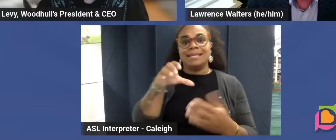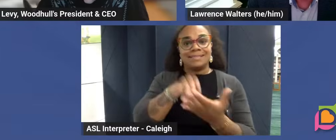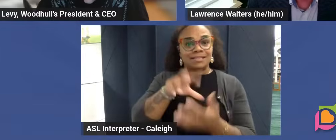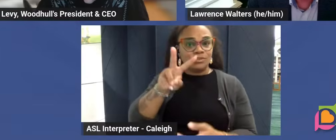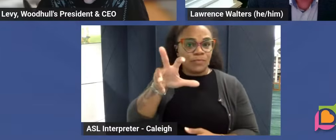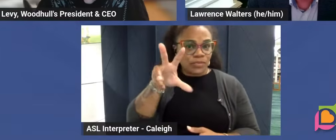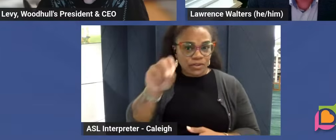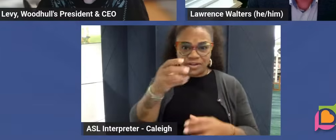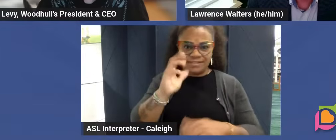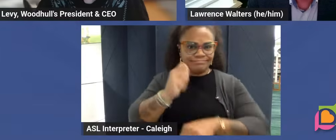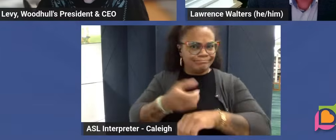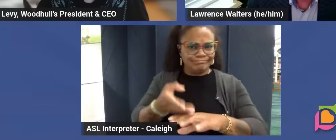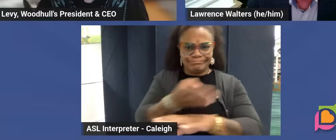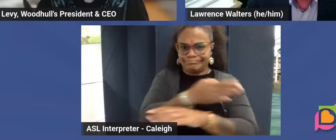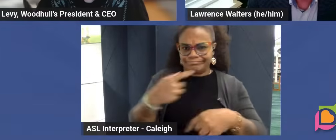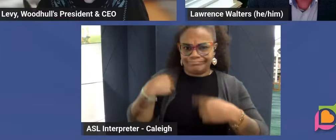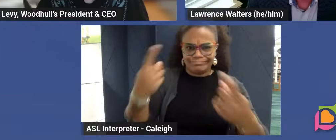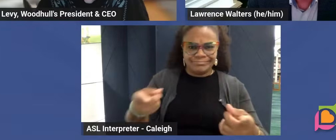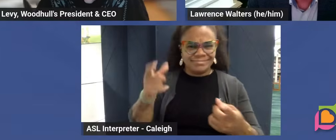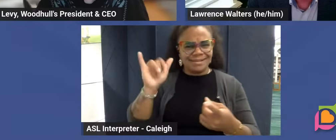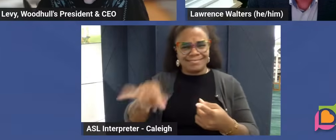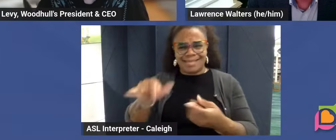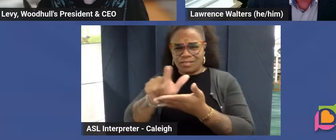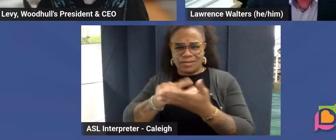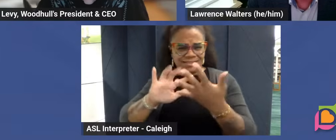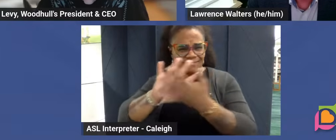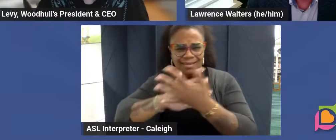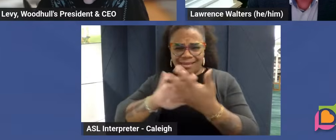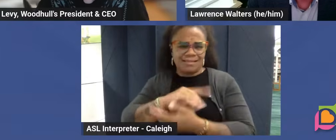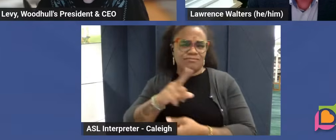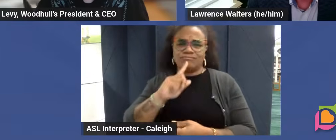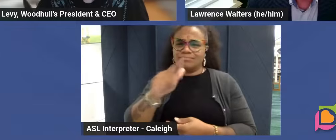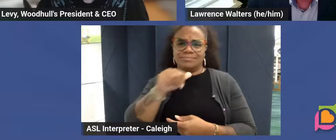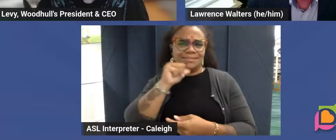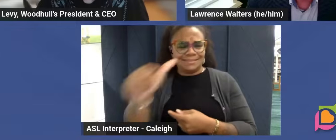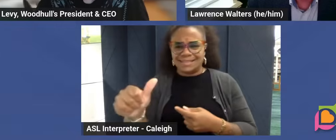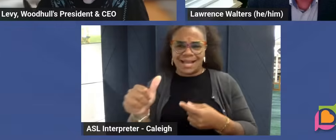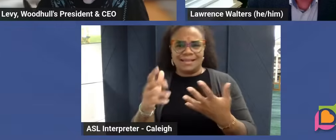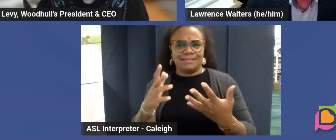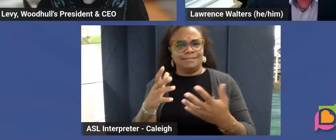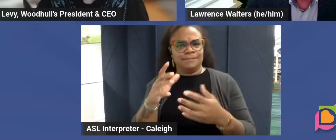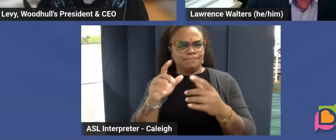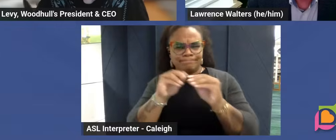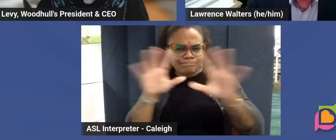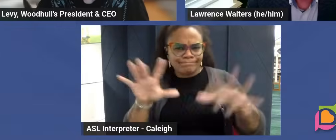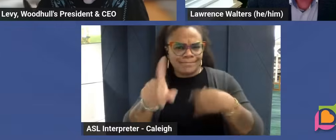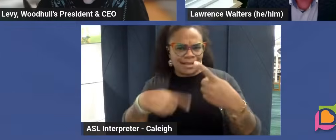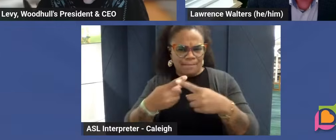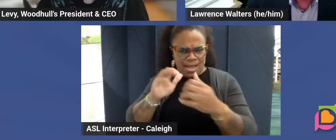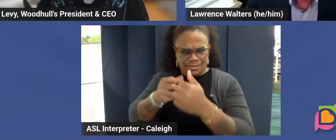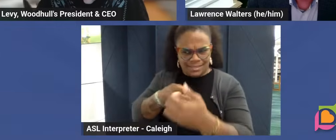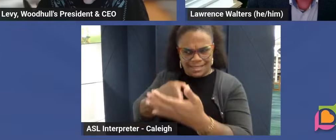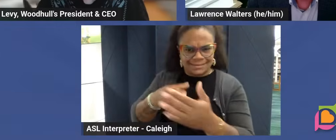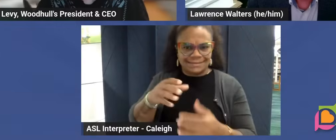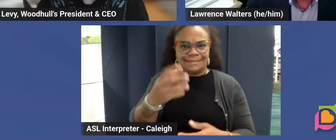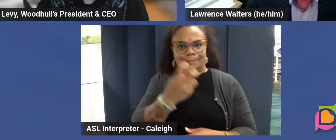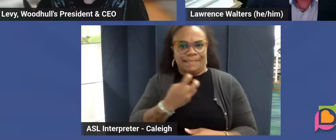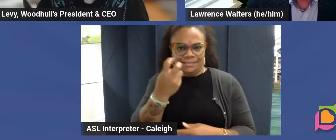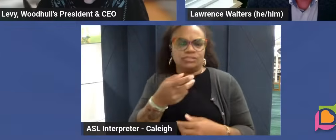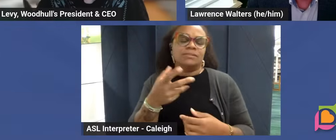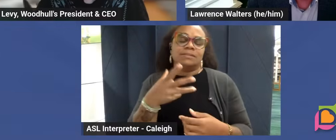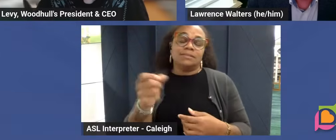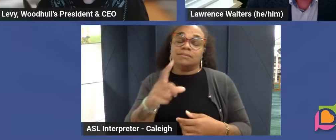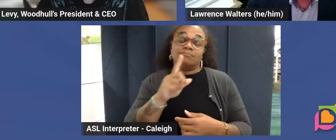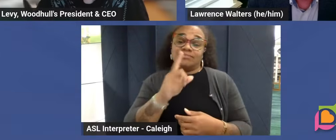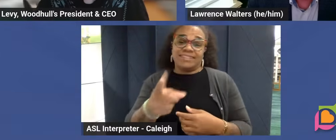vague, it's overbroad, it's a content-based restriction on speech, and rendered a lengthy, well-reasoned decision